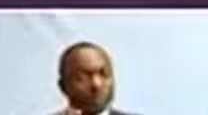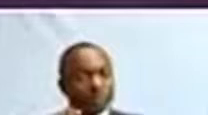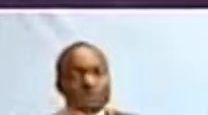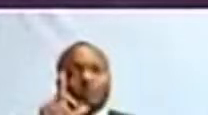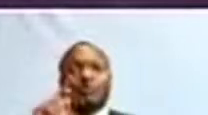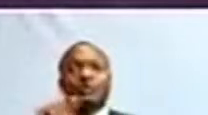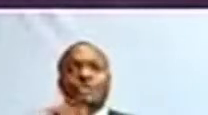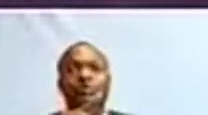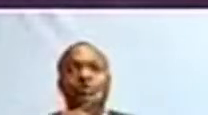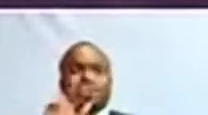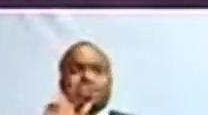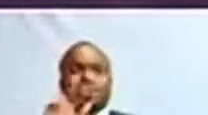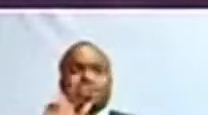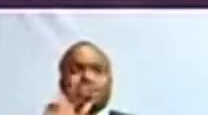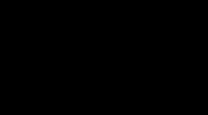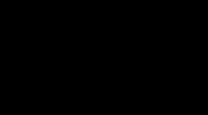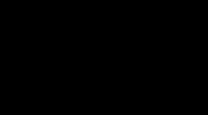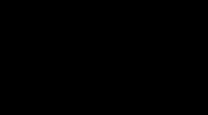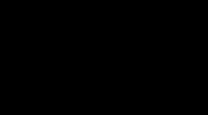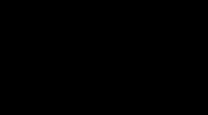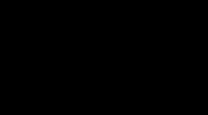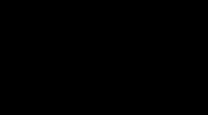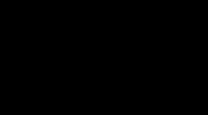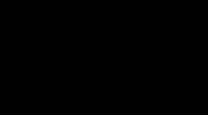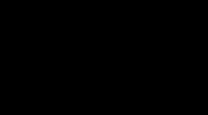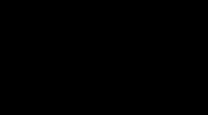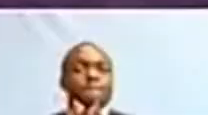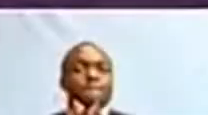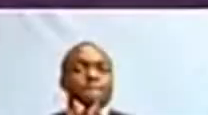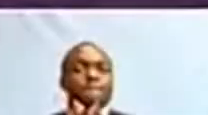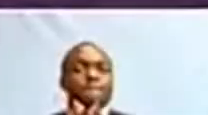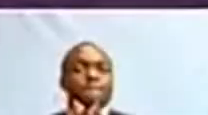2025, and they will conclude their meeting the